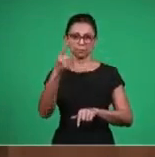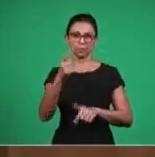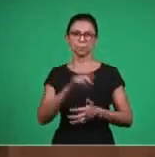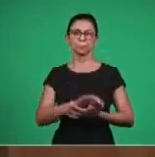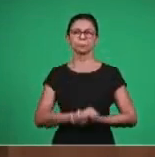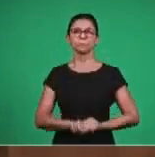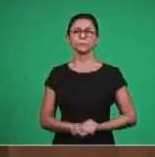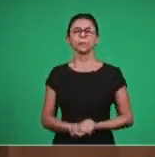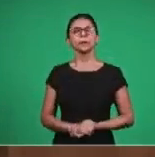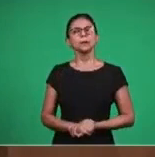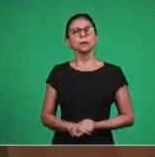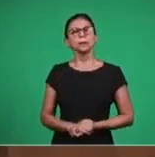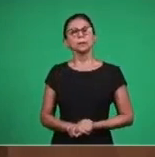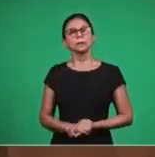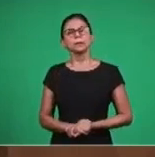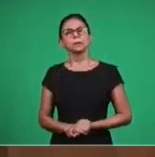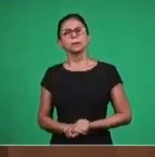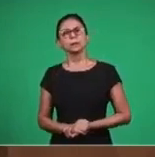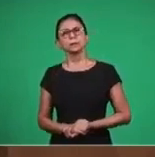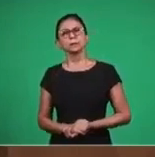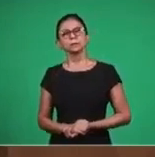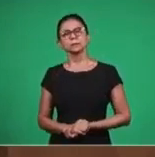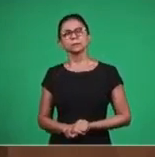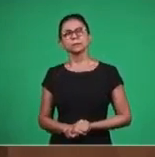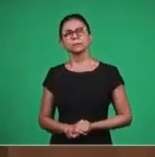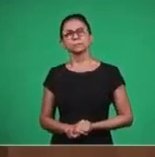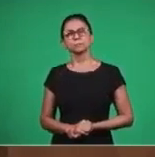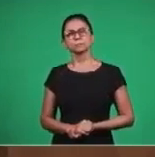is sure that we are